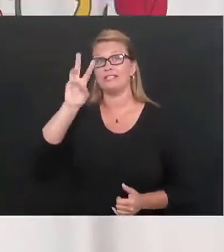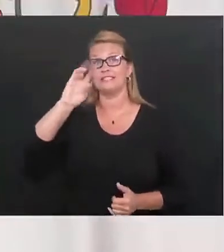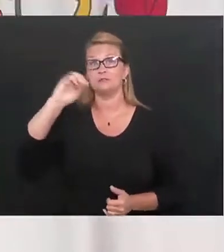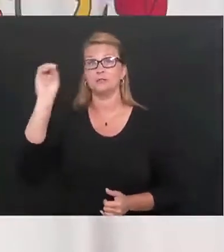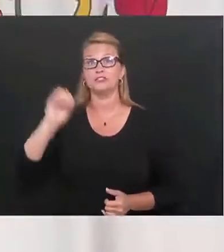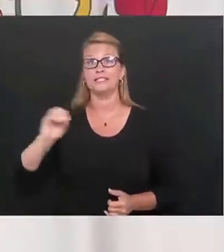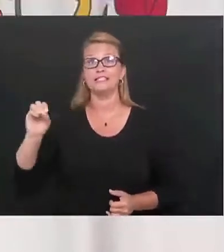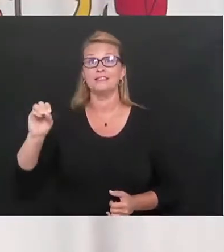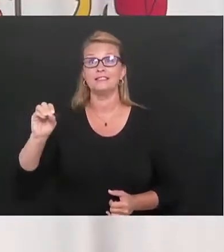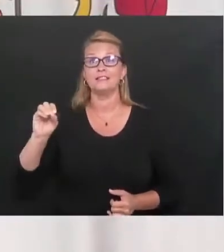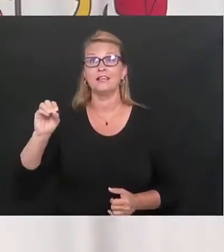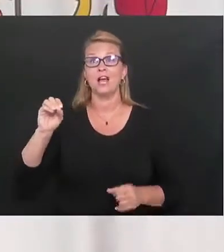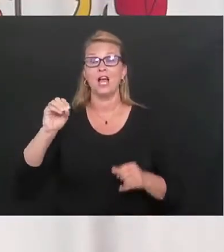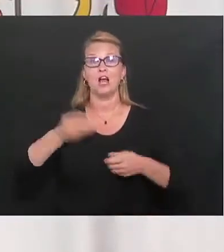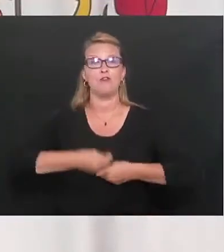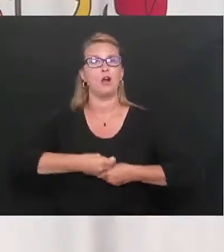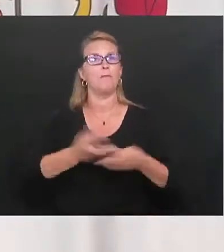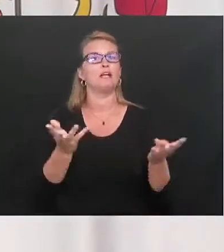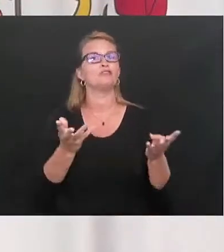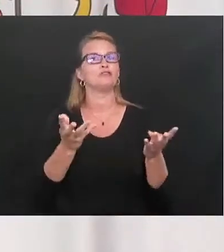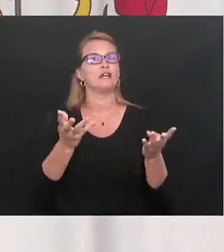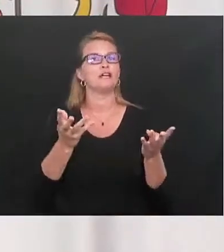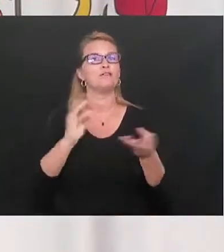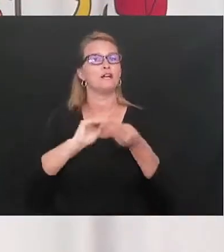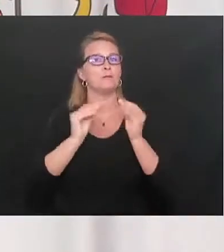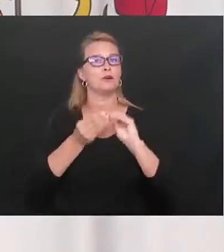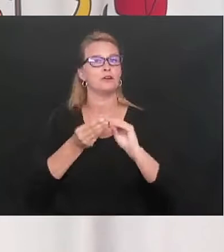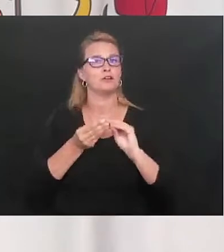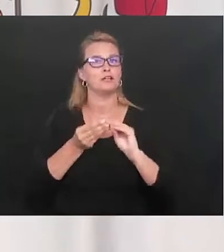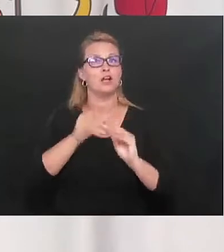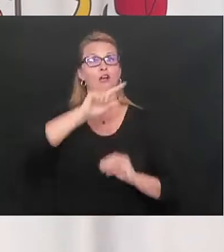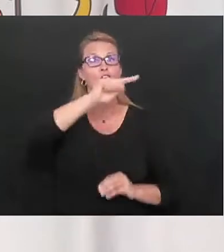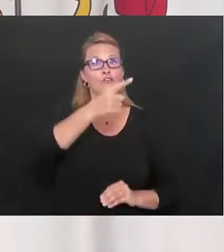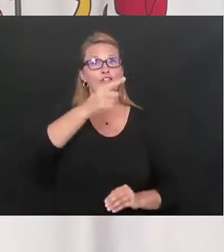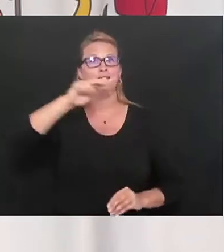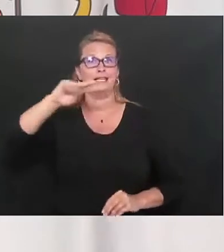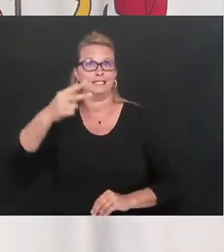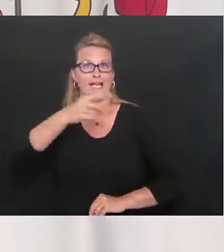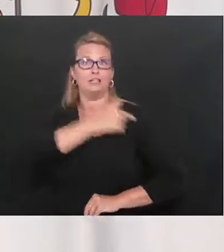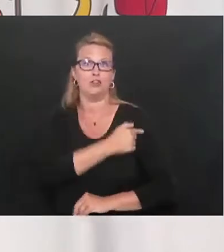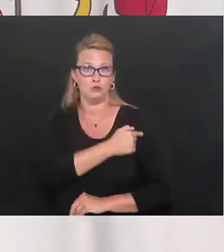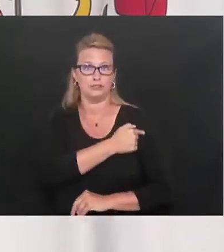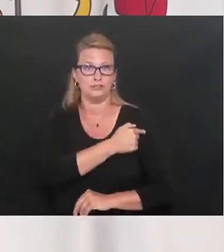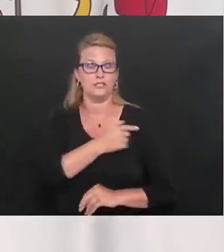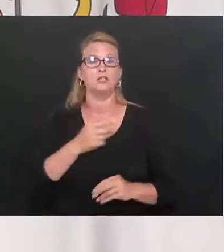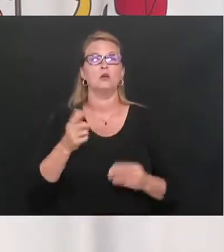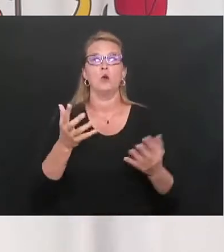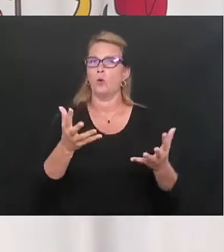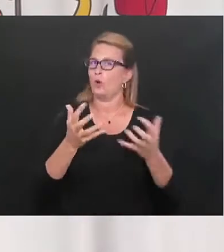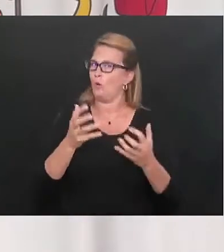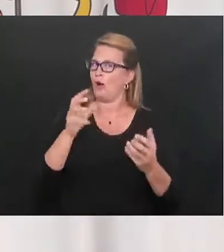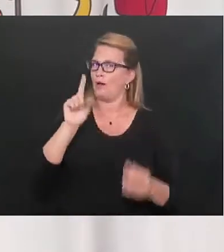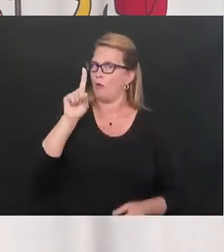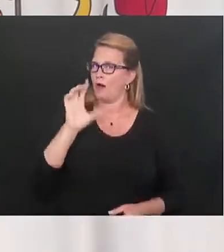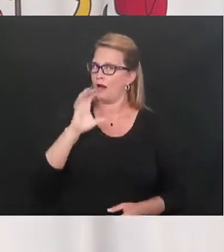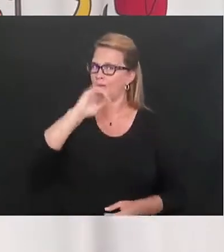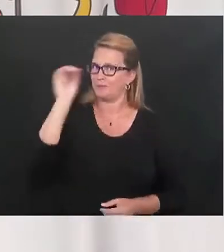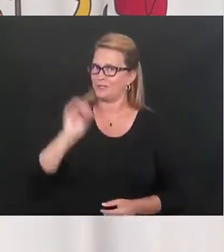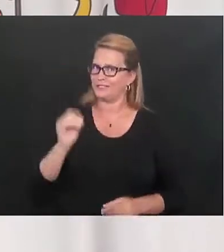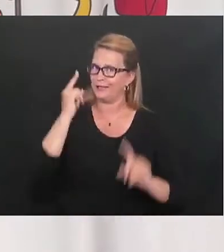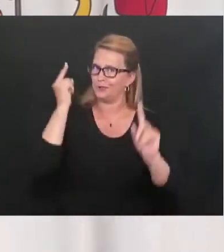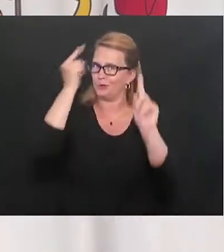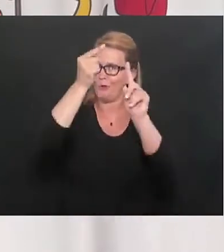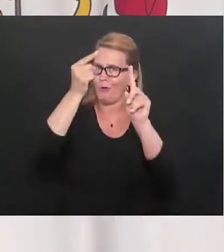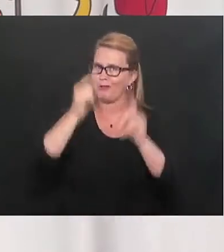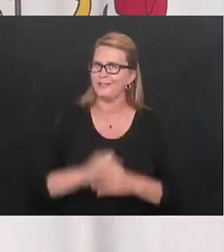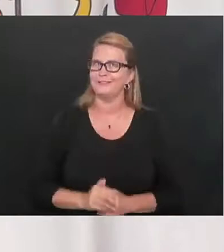85.6% of our administration rate of our first and second doses. We want that to be at 100. We absolutely